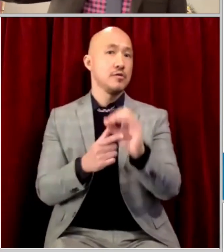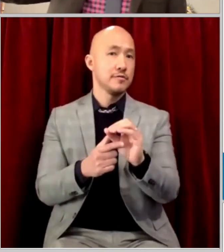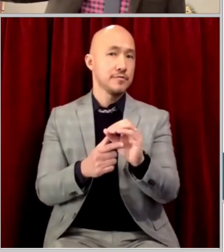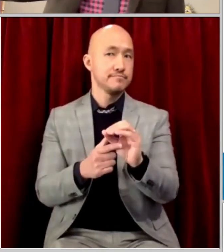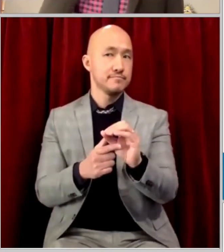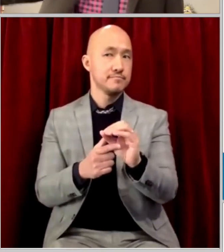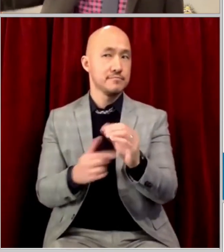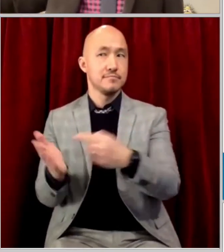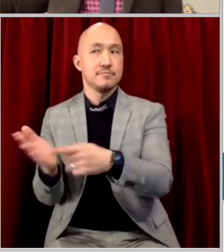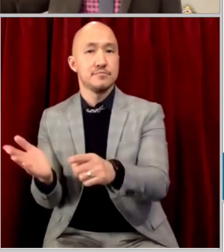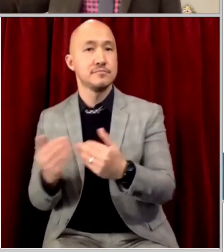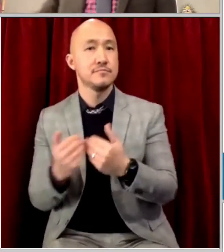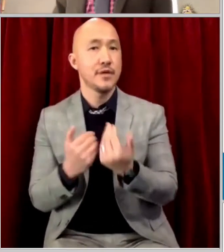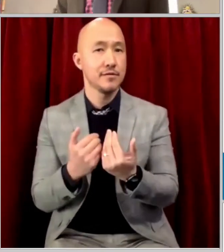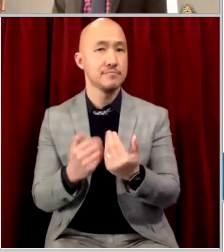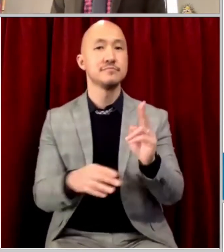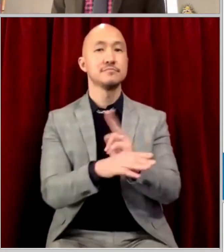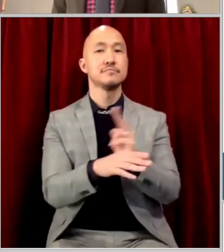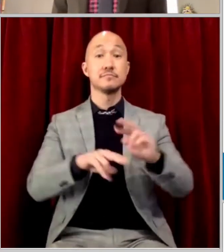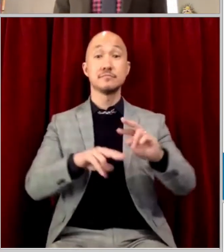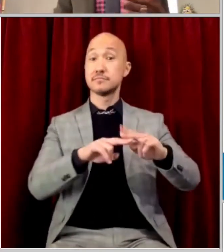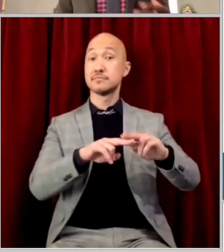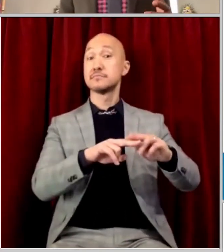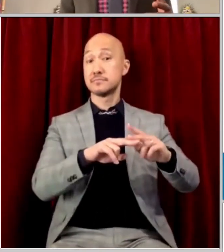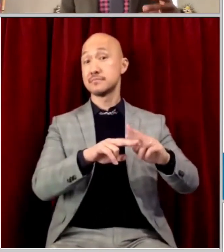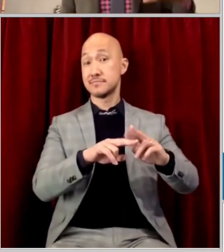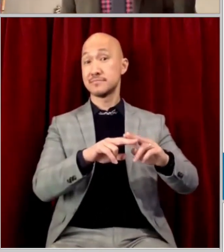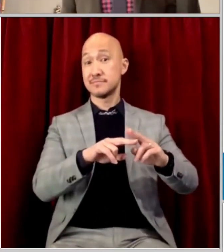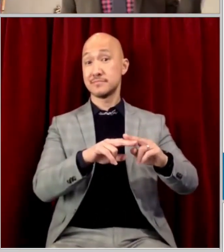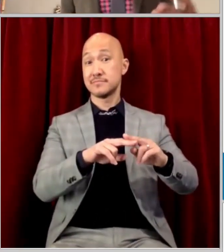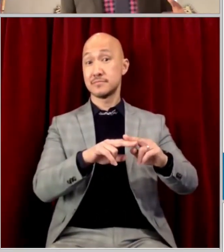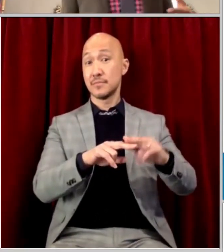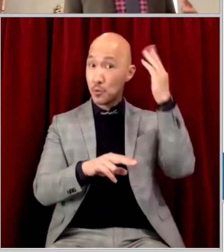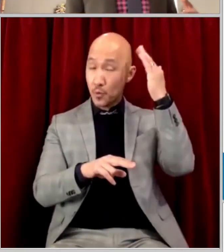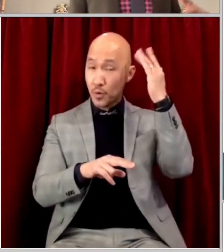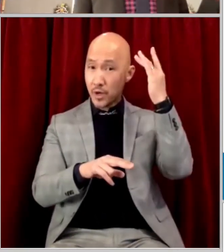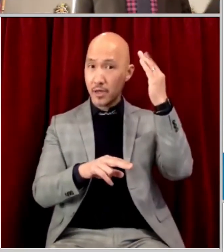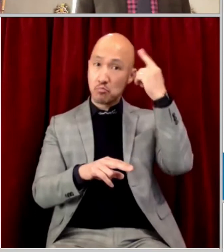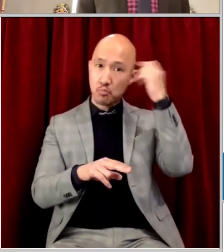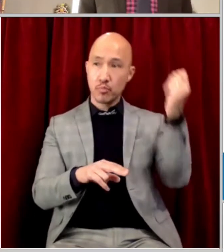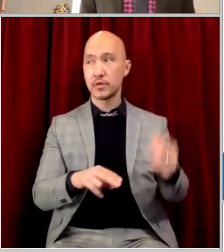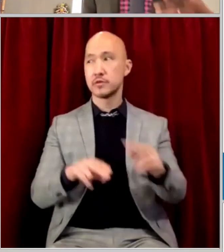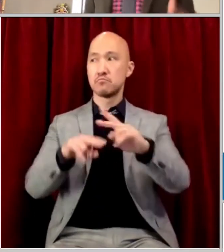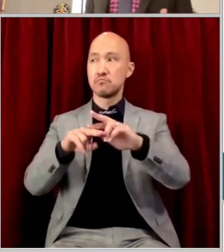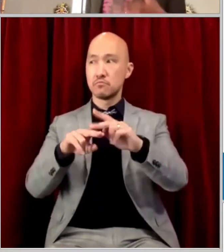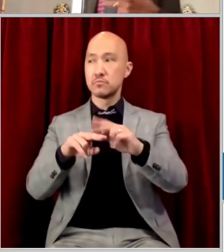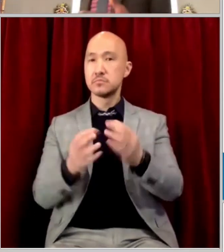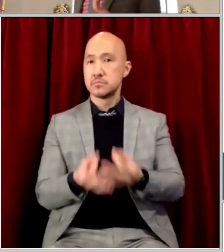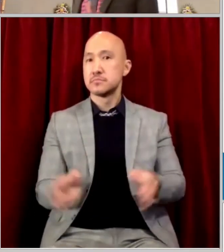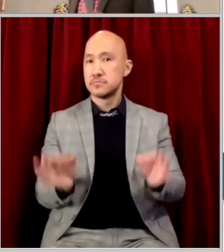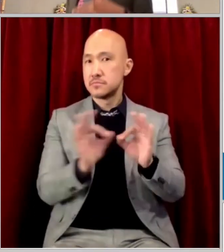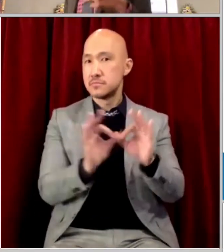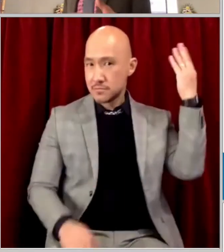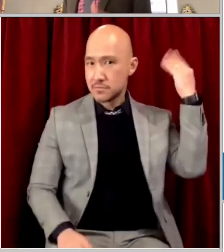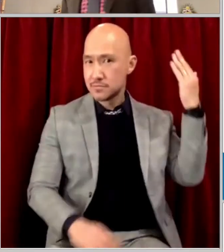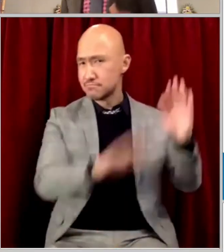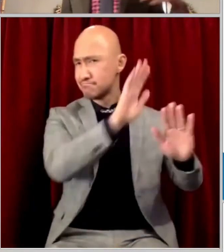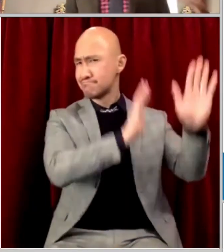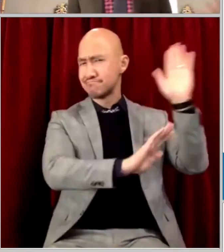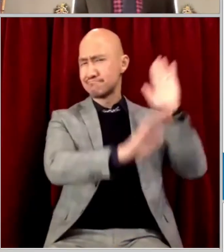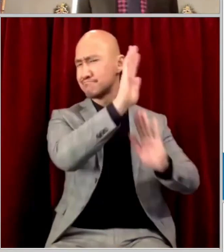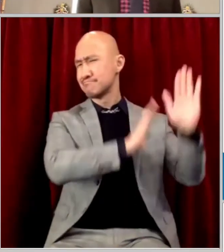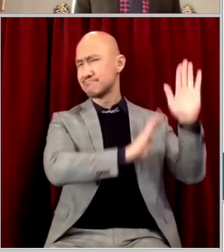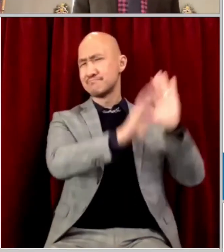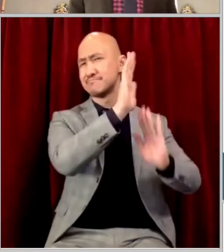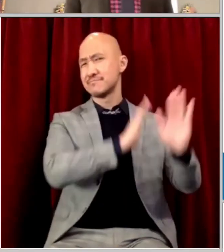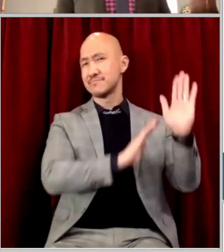his measure of salt, something like that. And so I want you to understand that another thing that God is saying when he says that we